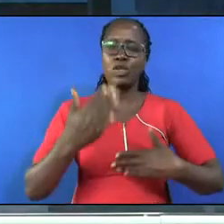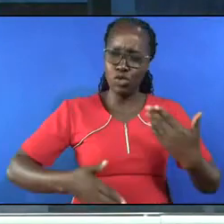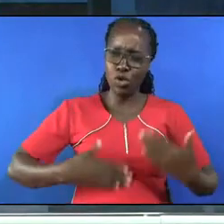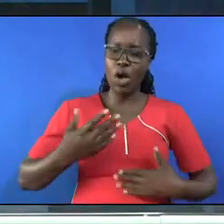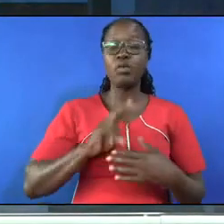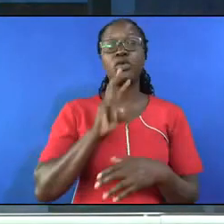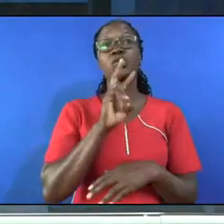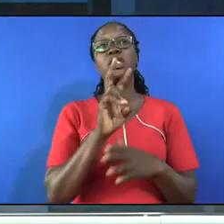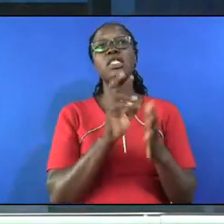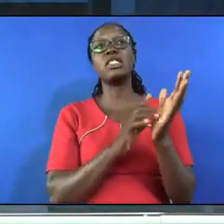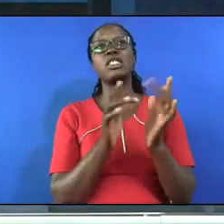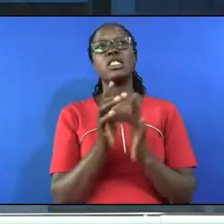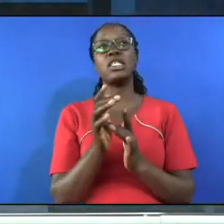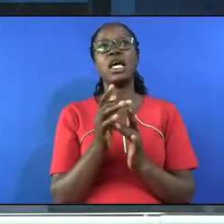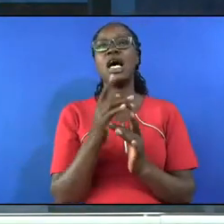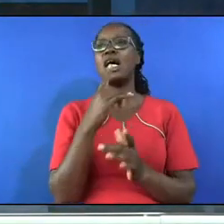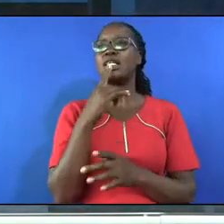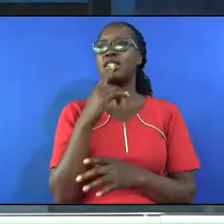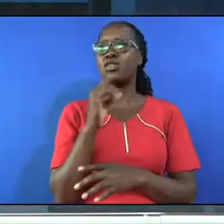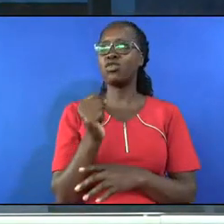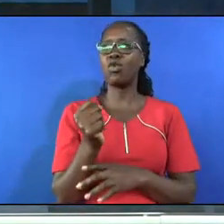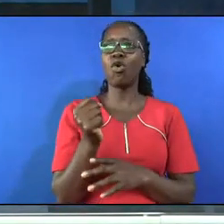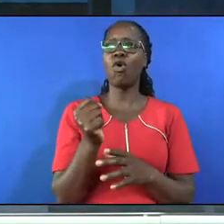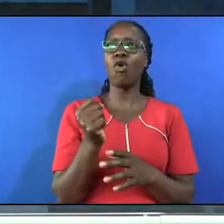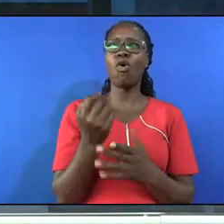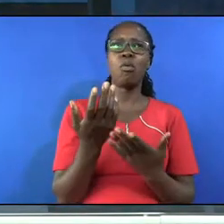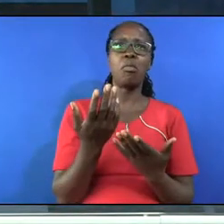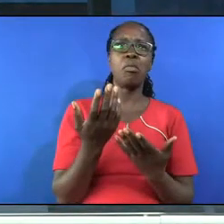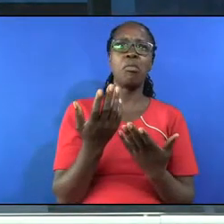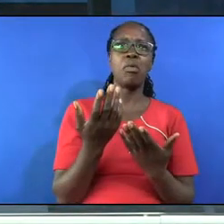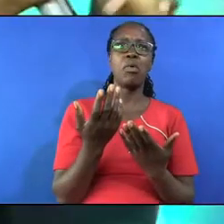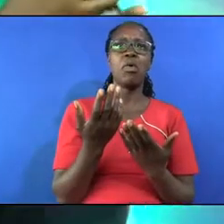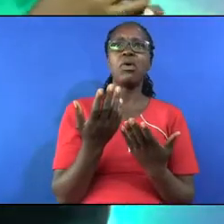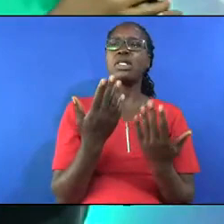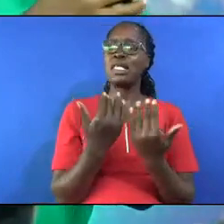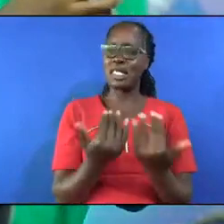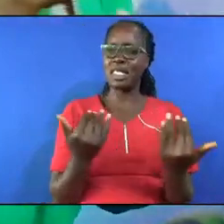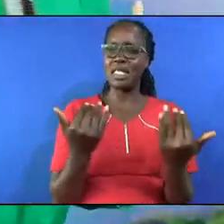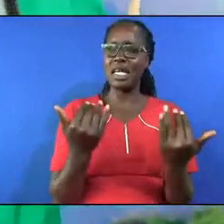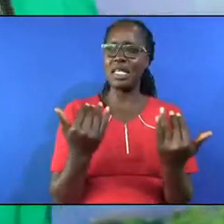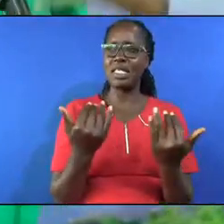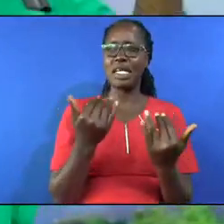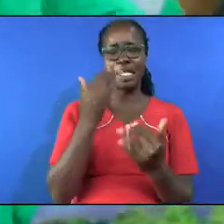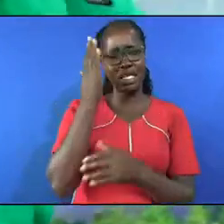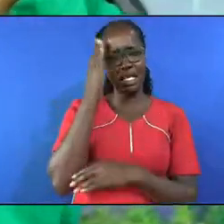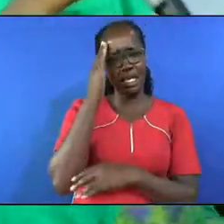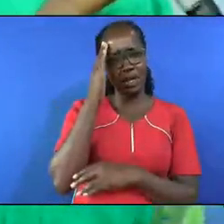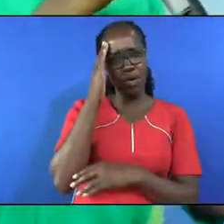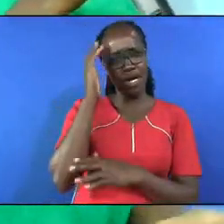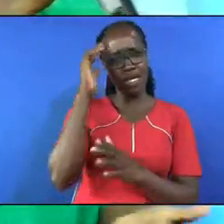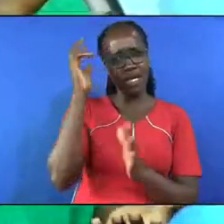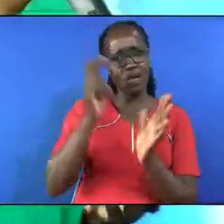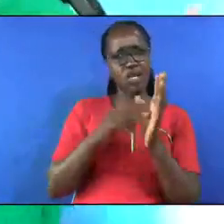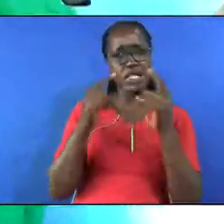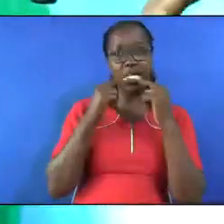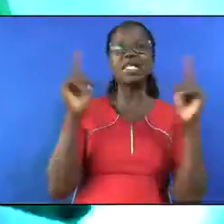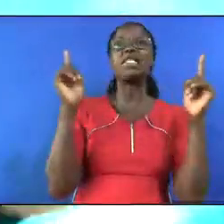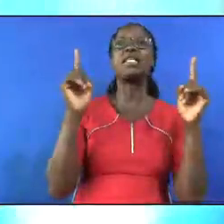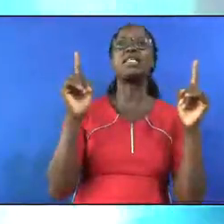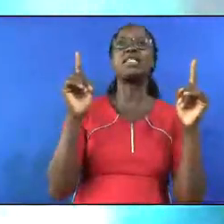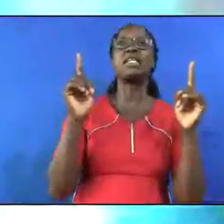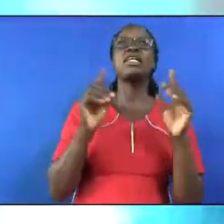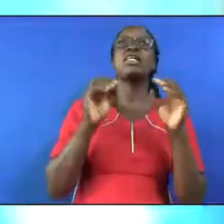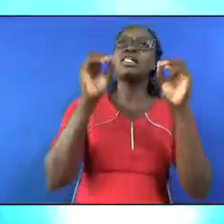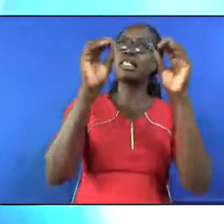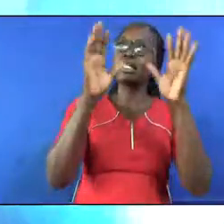to see Jesus. And it is so ironical that the children realized and actually declared that Jesus